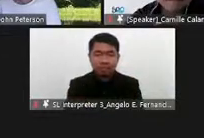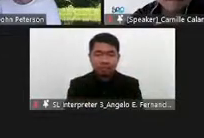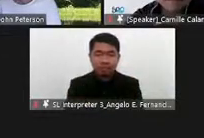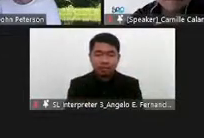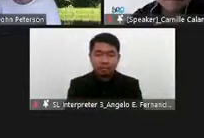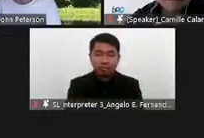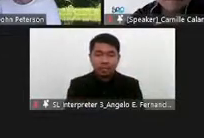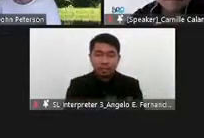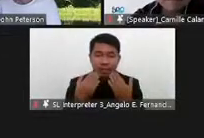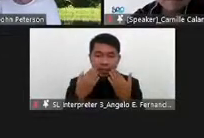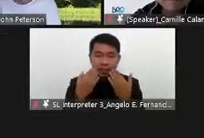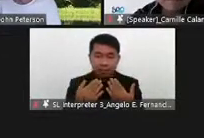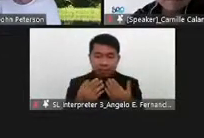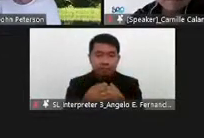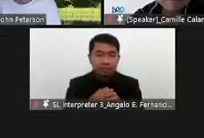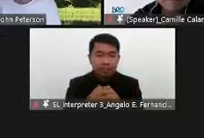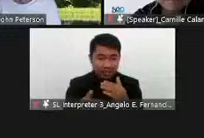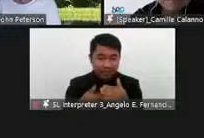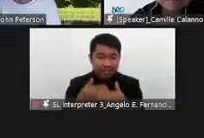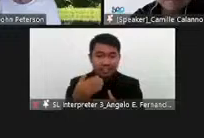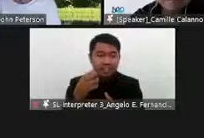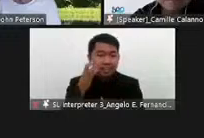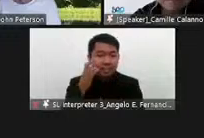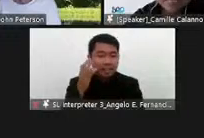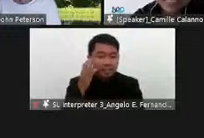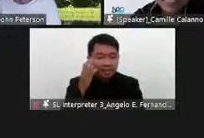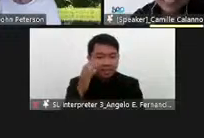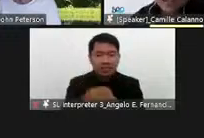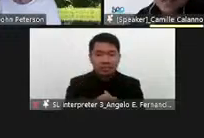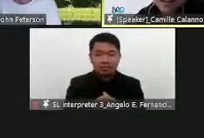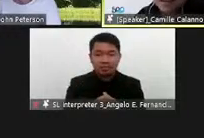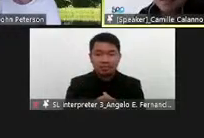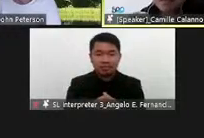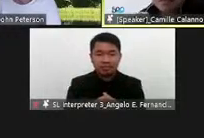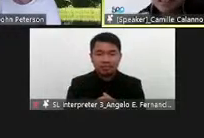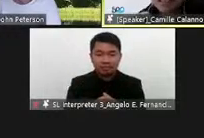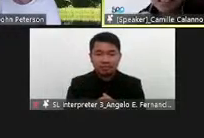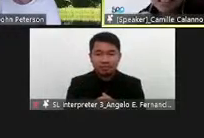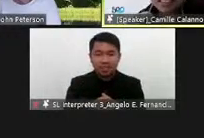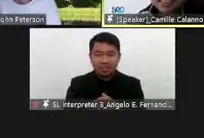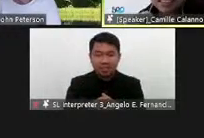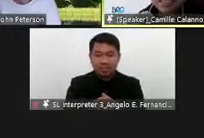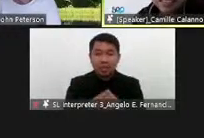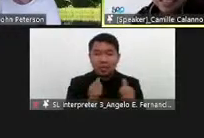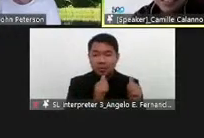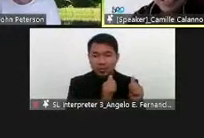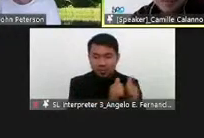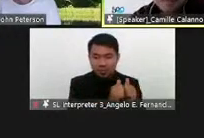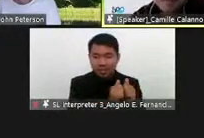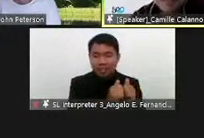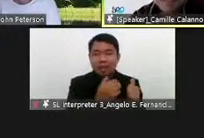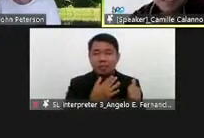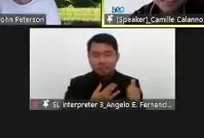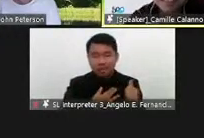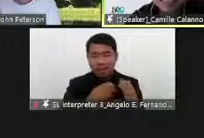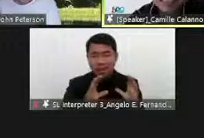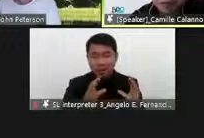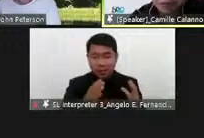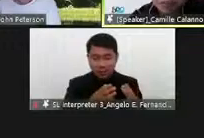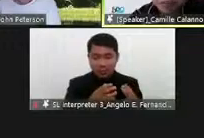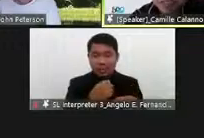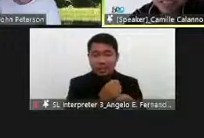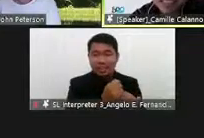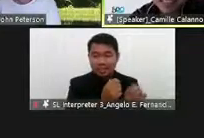Thank you, Sir Fabi. And Ms. Camille? On behalf of my colleagues with our paper, we would like to